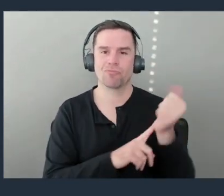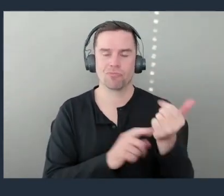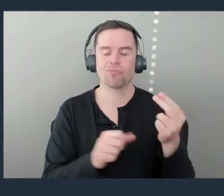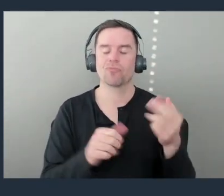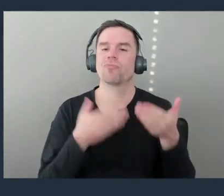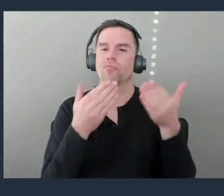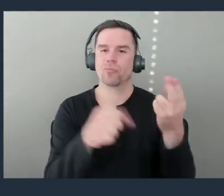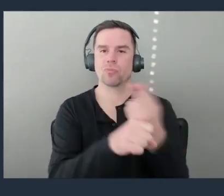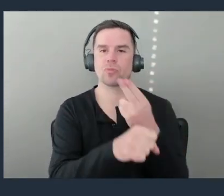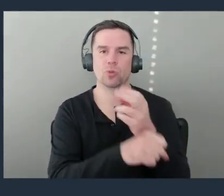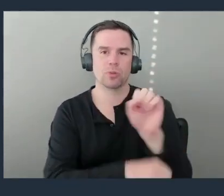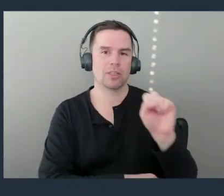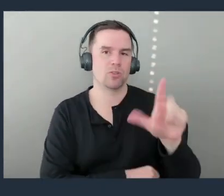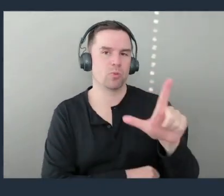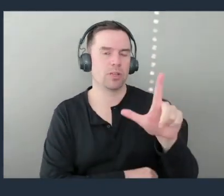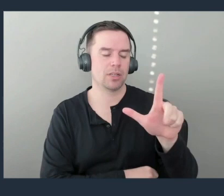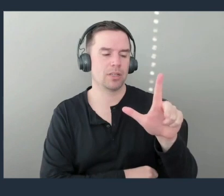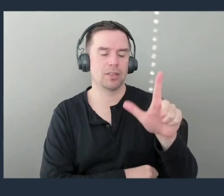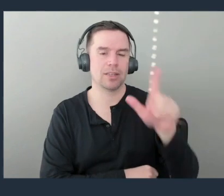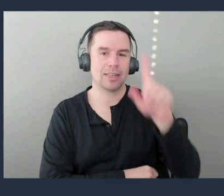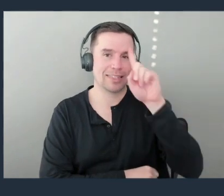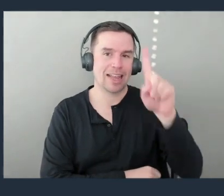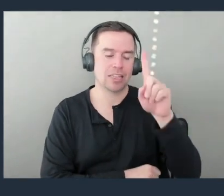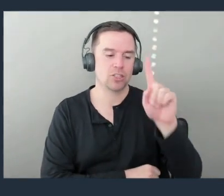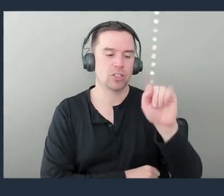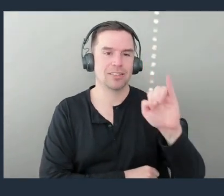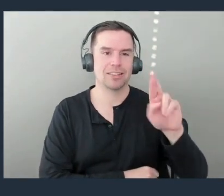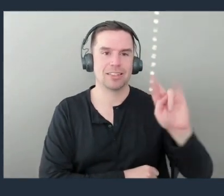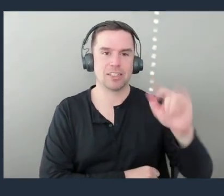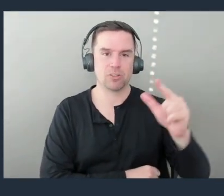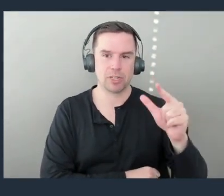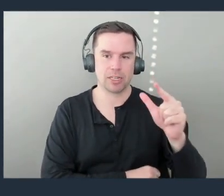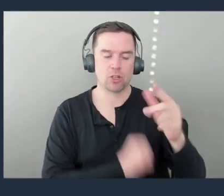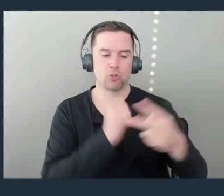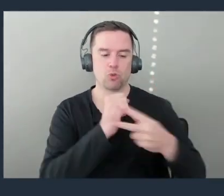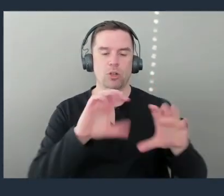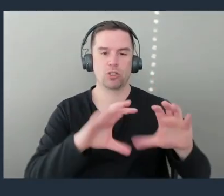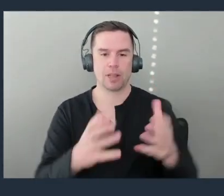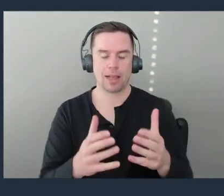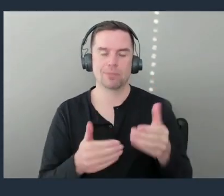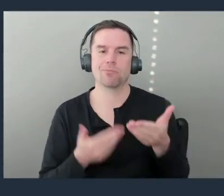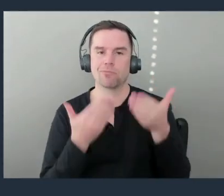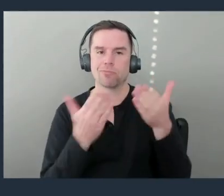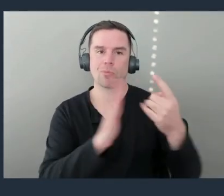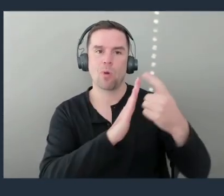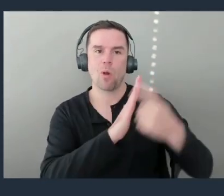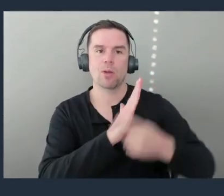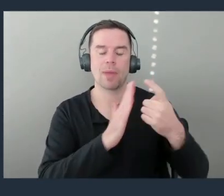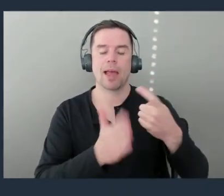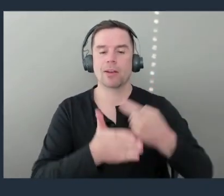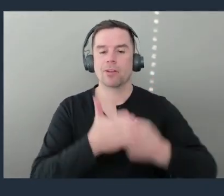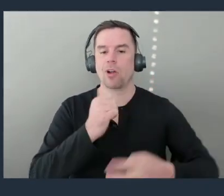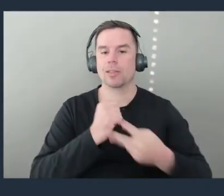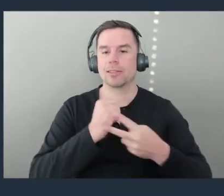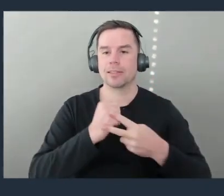Tiering Storage class. S3 Intelligent Tiering delivers automatic storage cost savings when